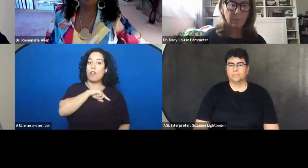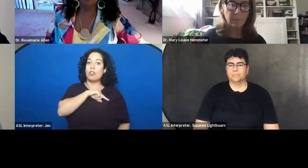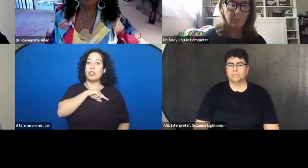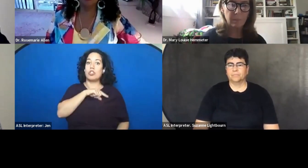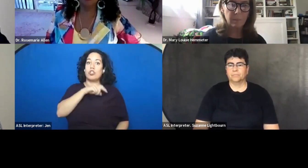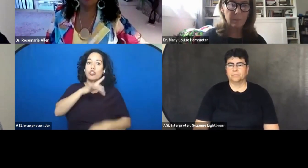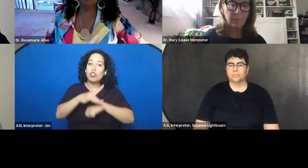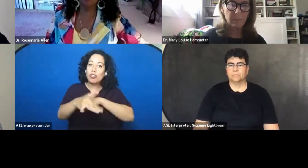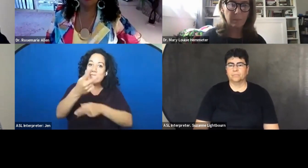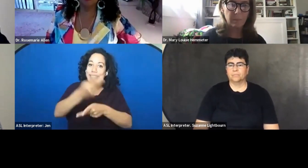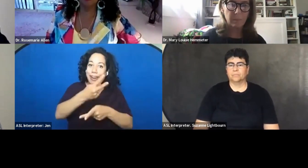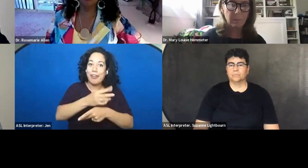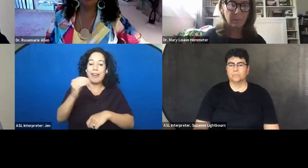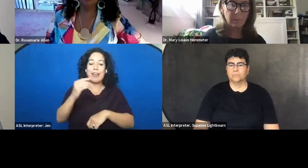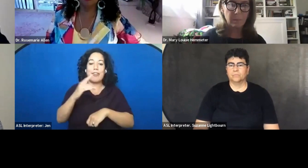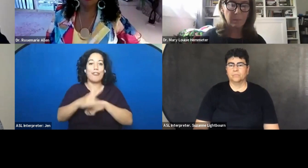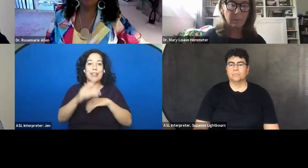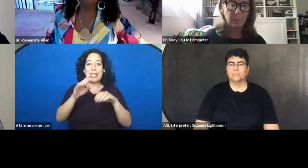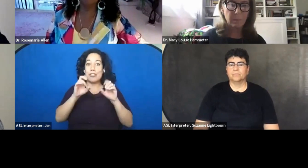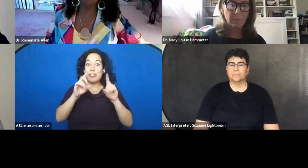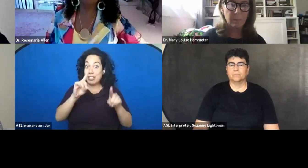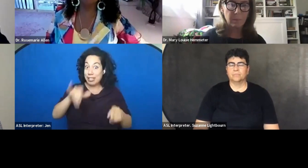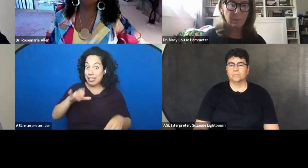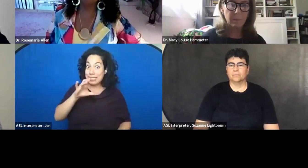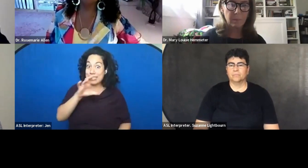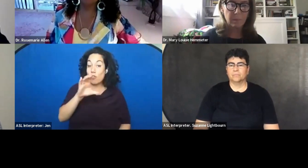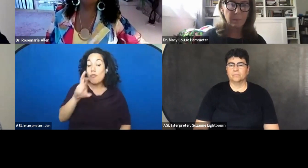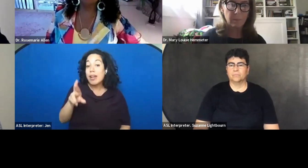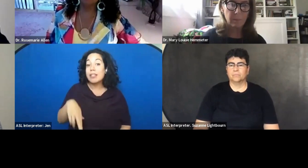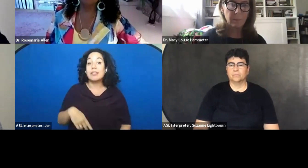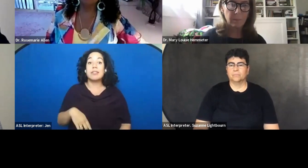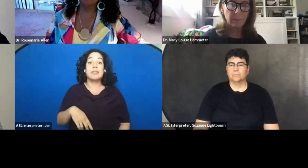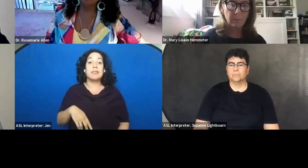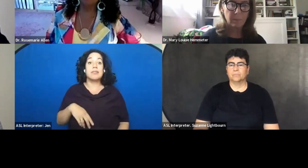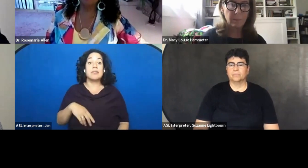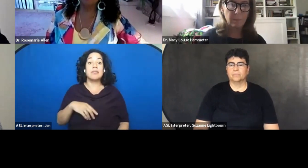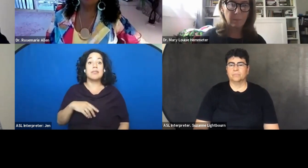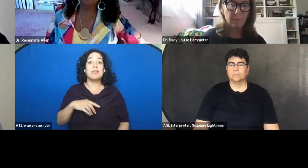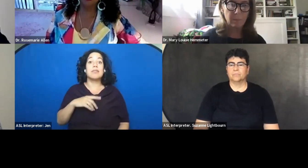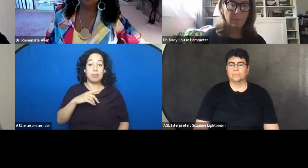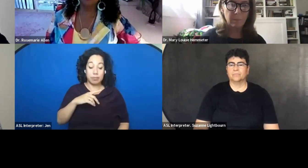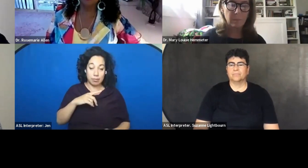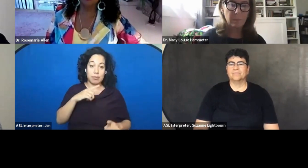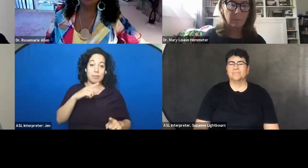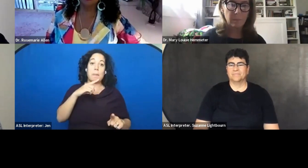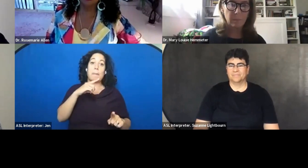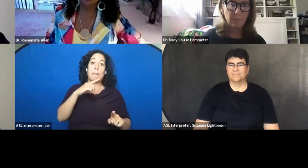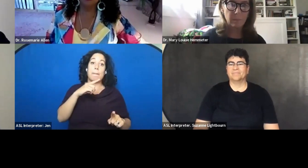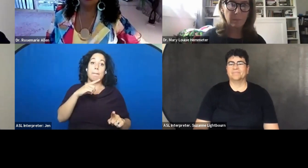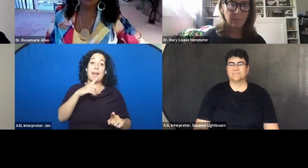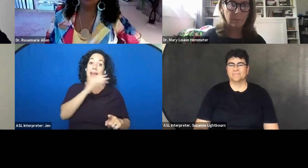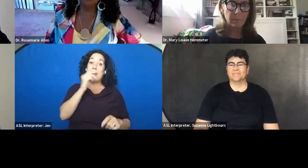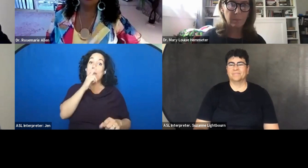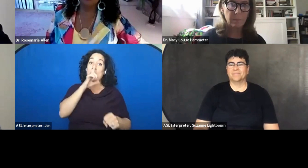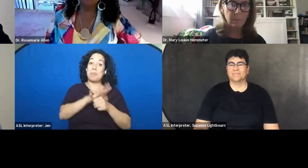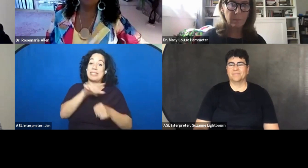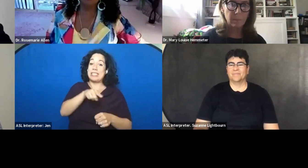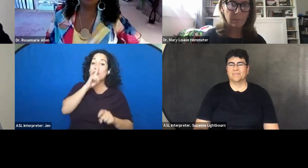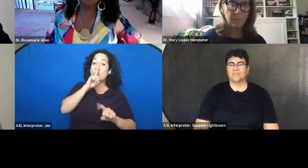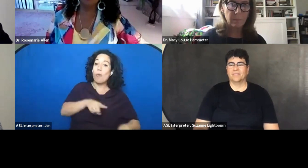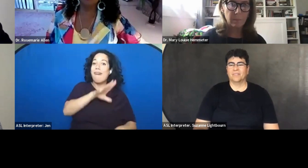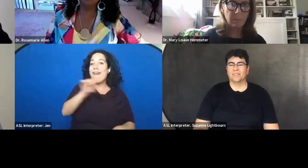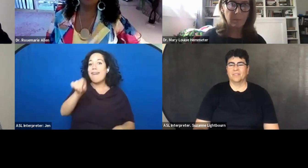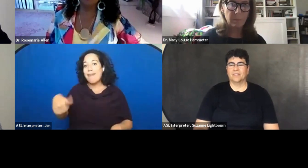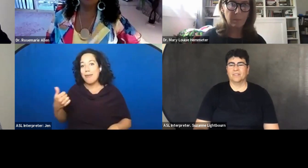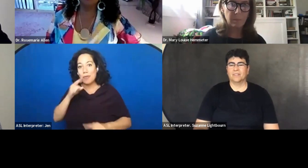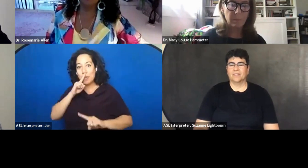and early education a civil right? Given the promise that this report and others